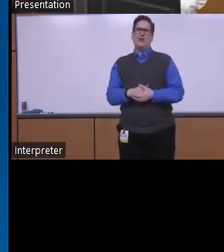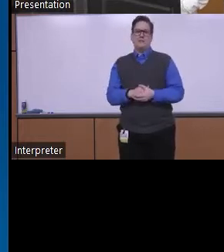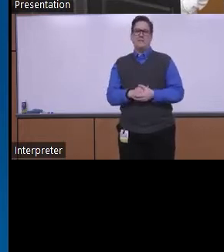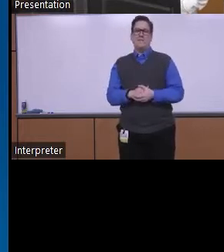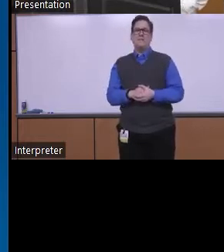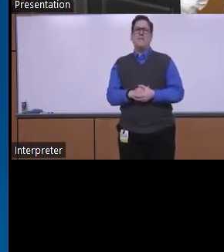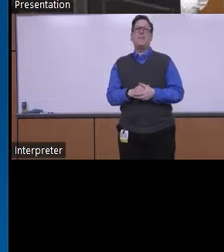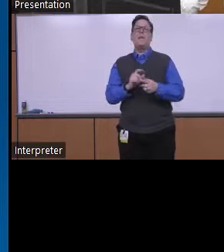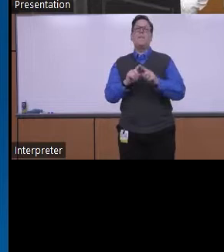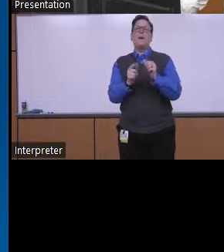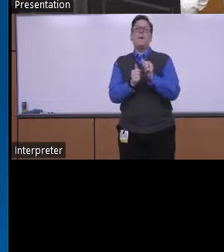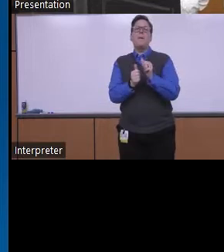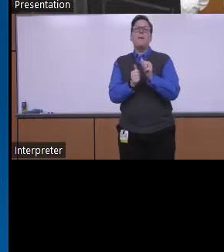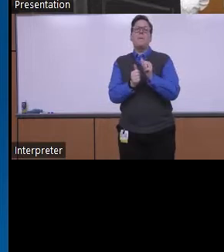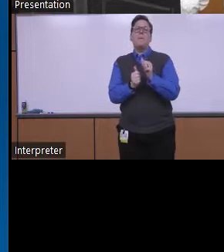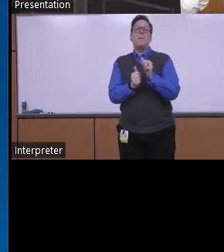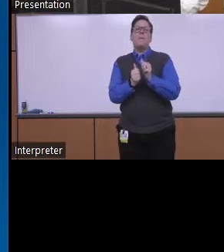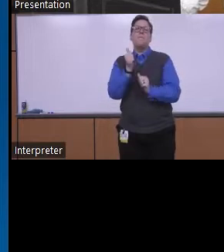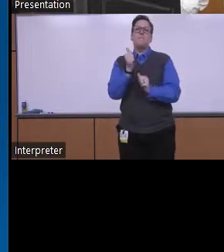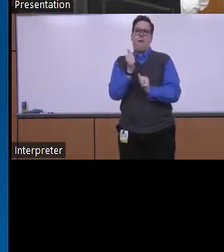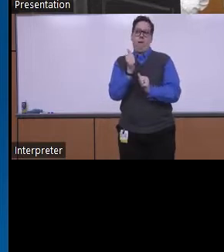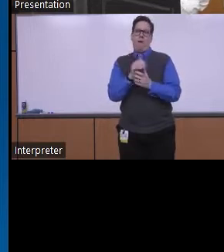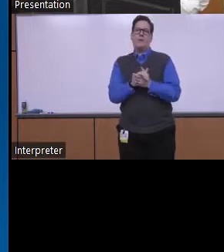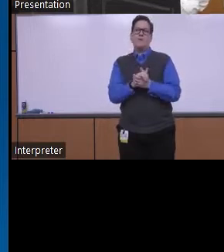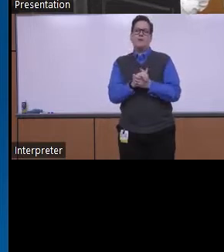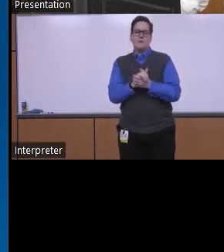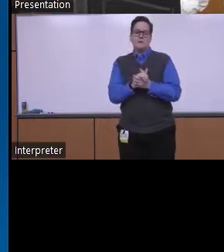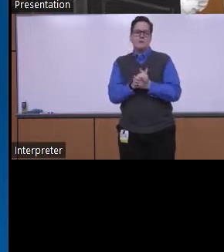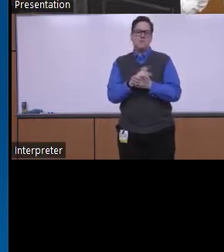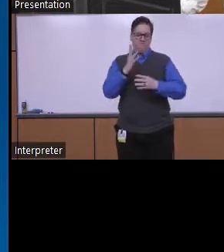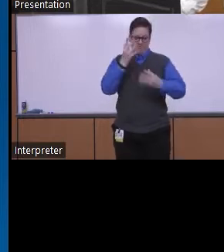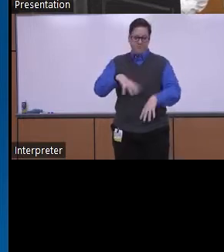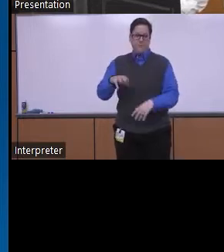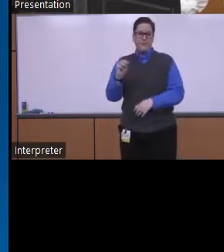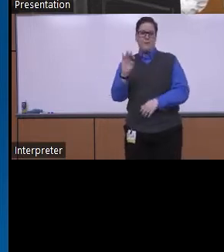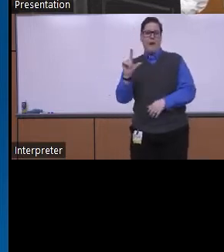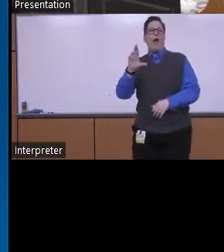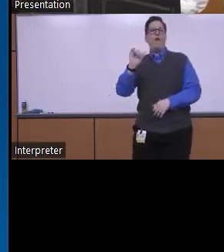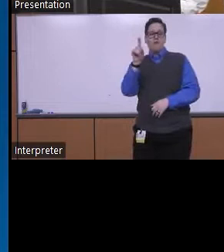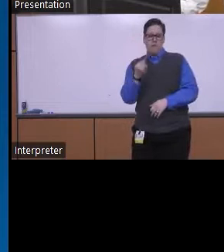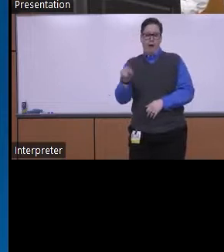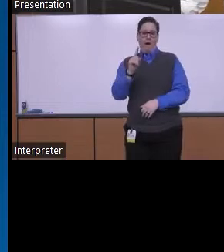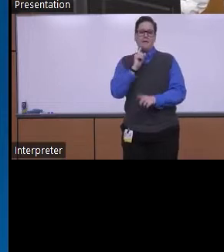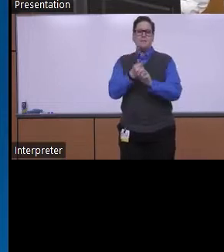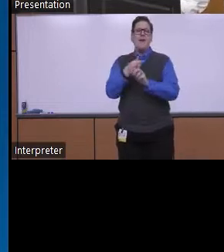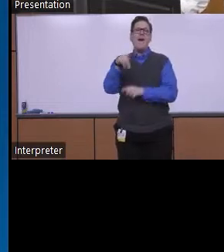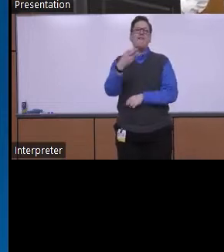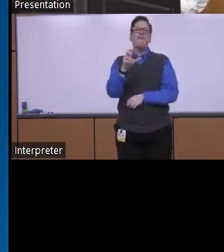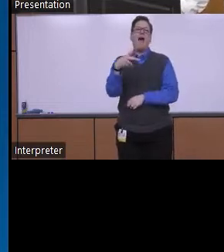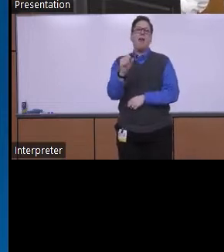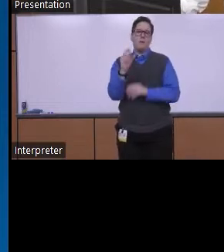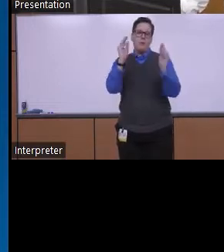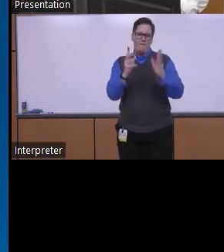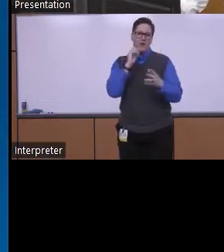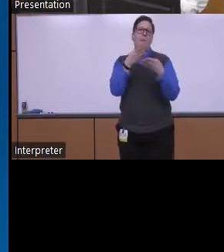But most of all, Dr. Mical Raz is the Charles and Dale Phelps Professor in